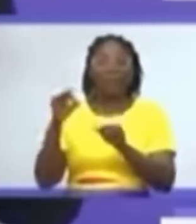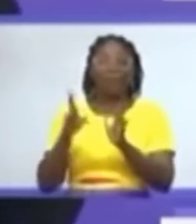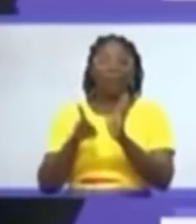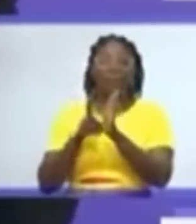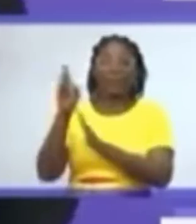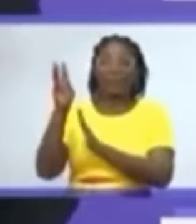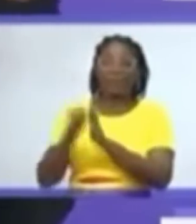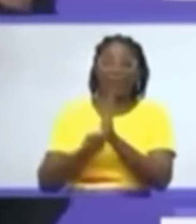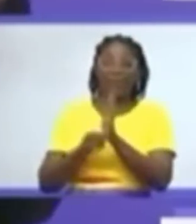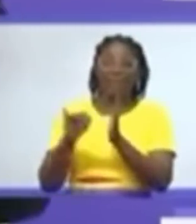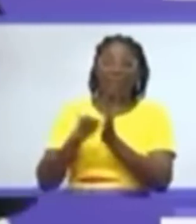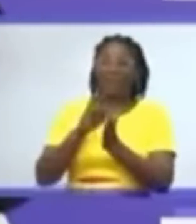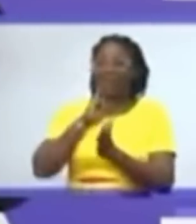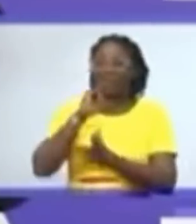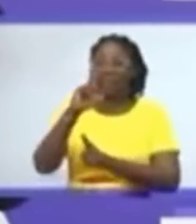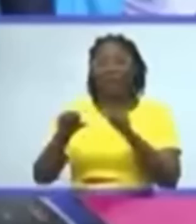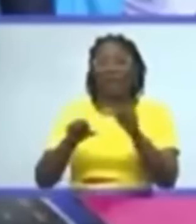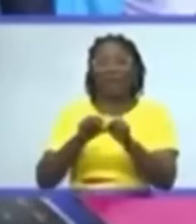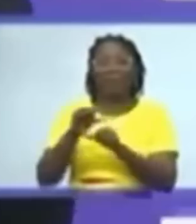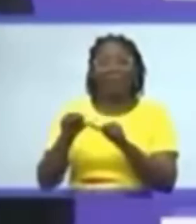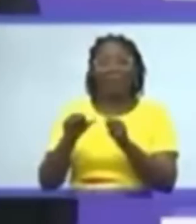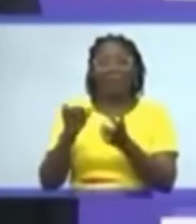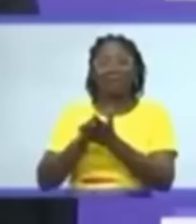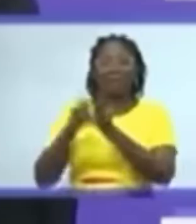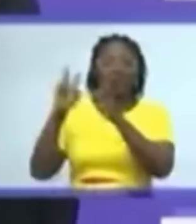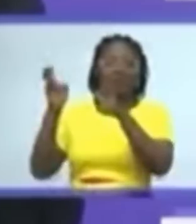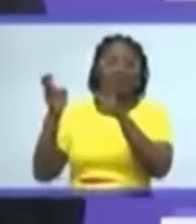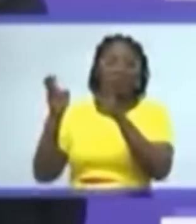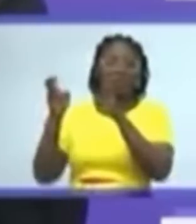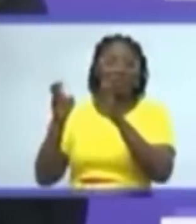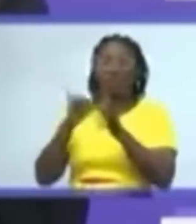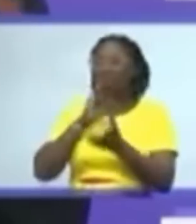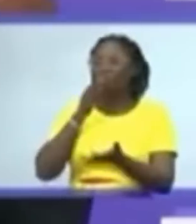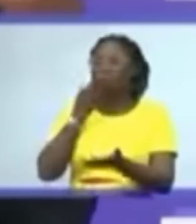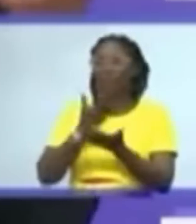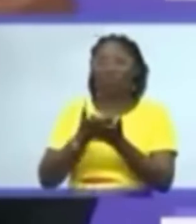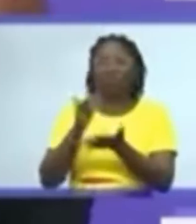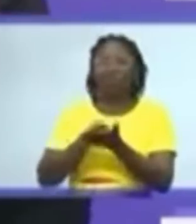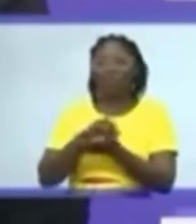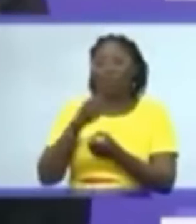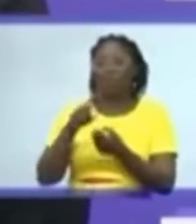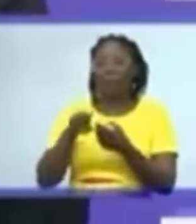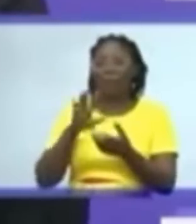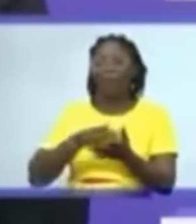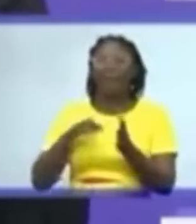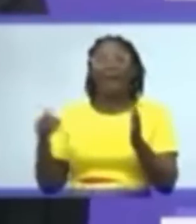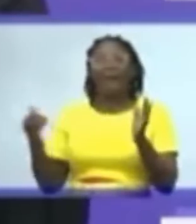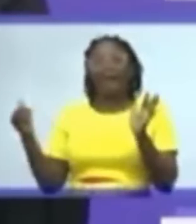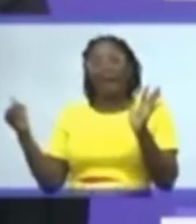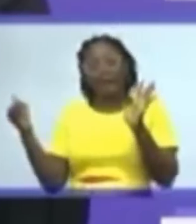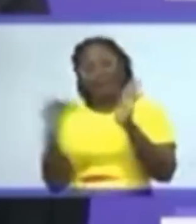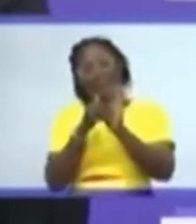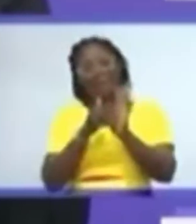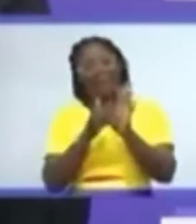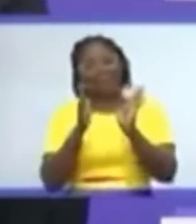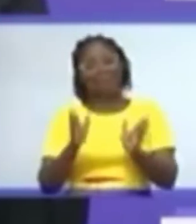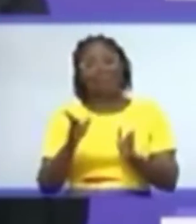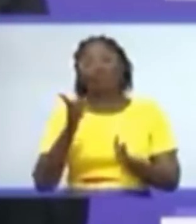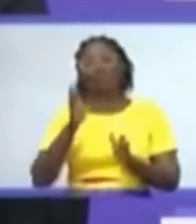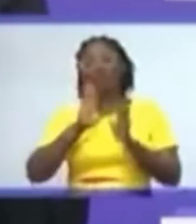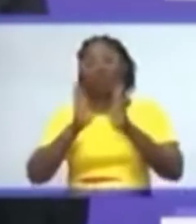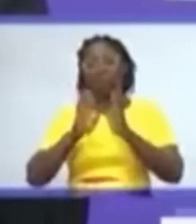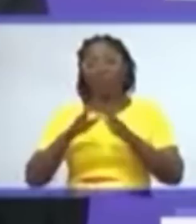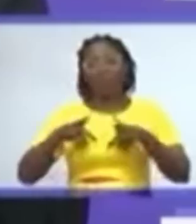I read again. "Whether there's anywhere a kobo of Anambra is missing. Let me verify and comment in the comment